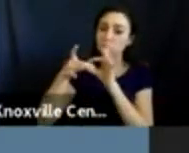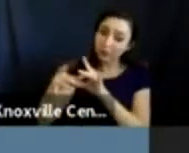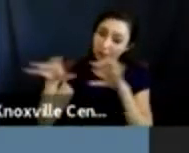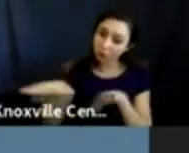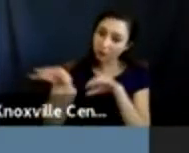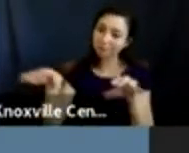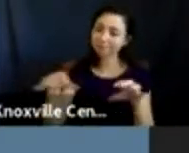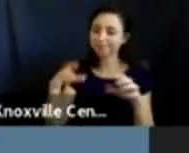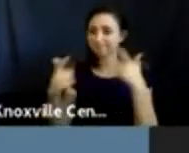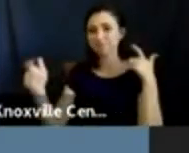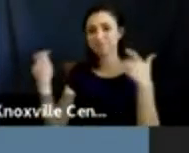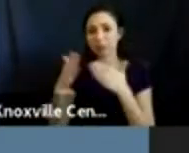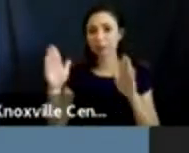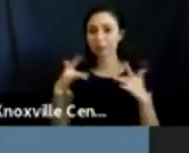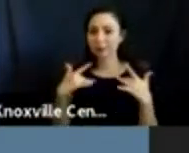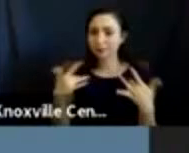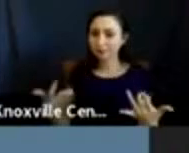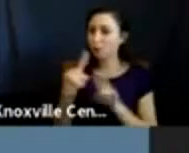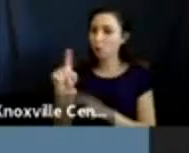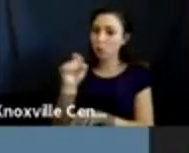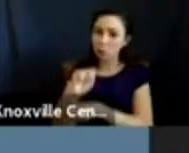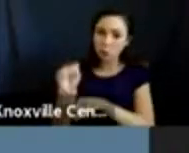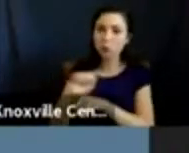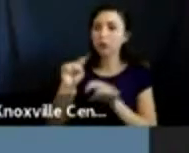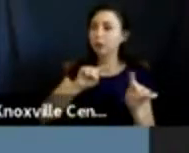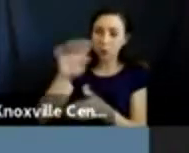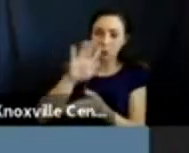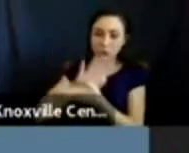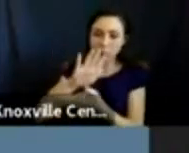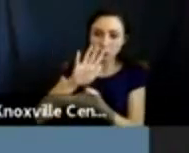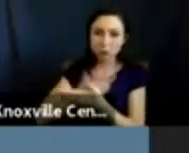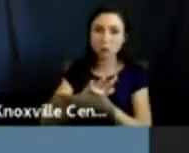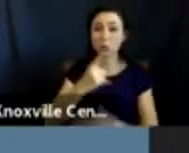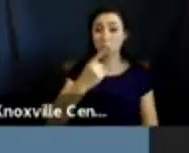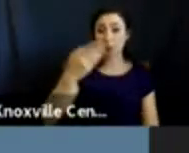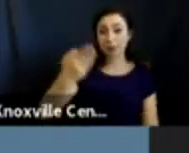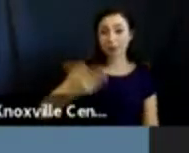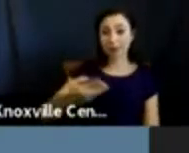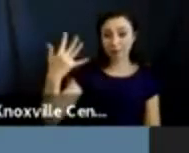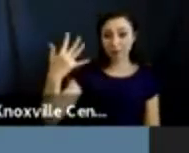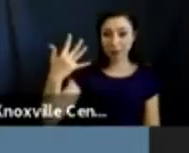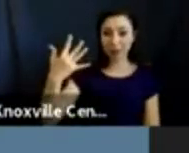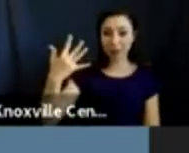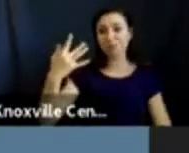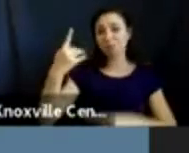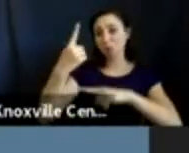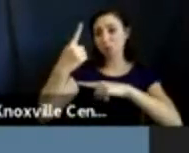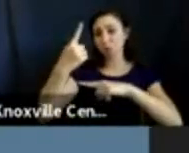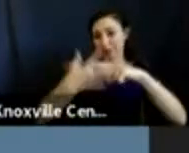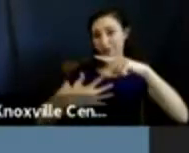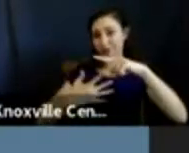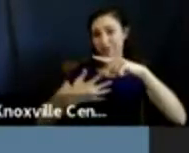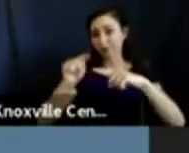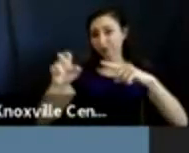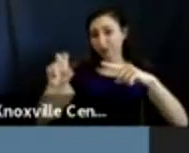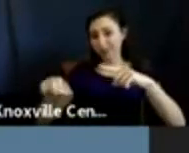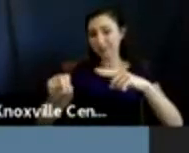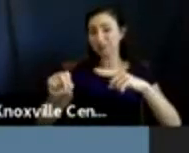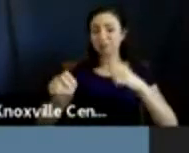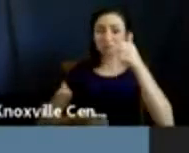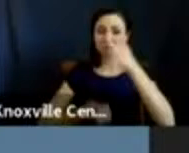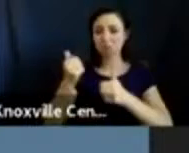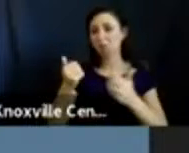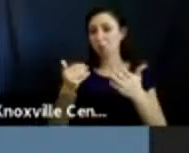scale public events, going to work, going to school, all of those, 1 in 5 Tennesseans, it's actually the most common response out of those